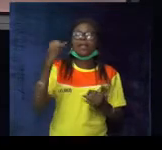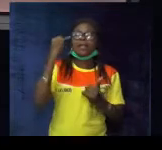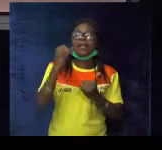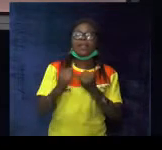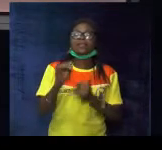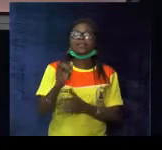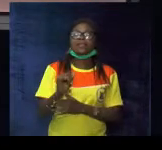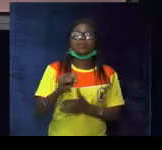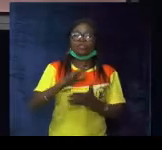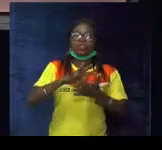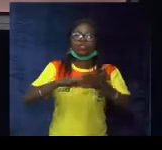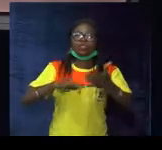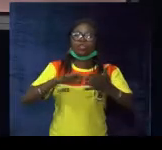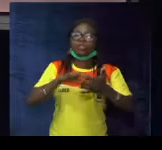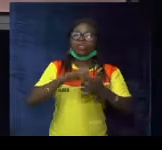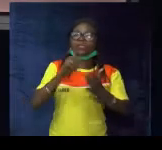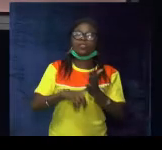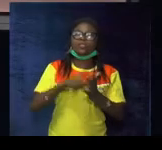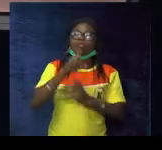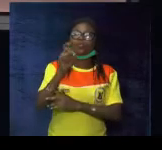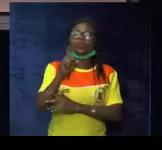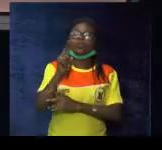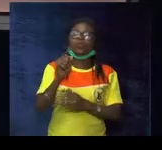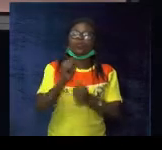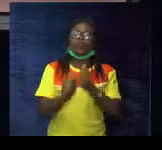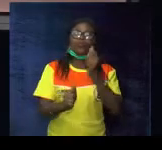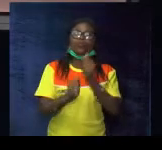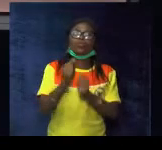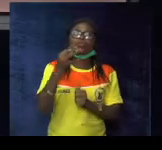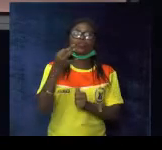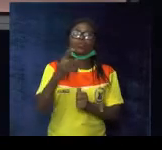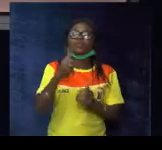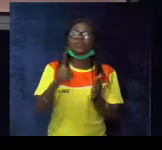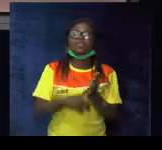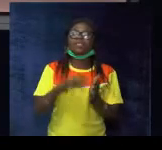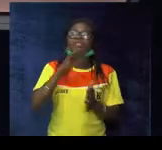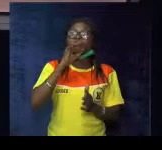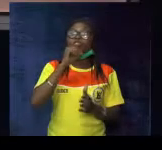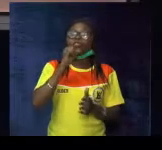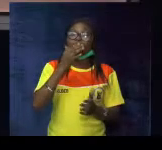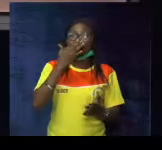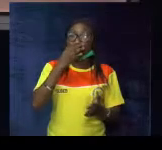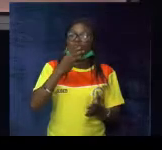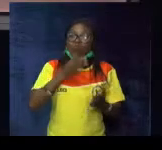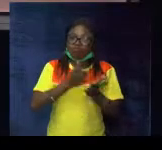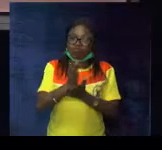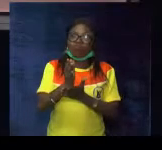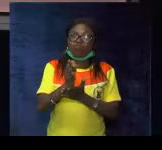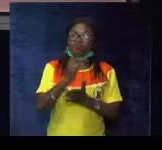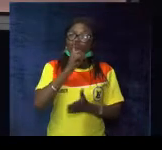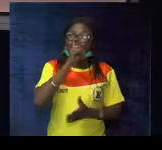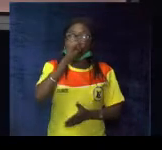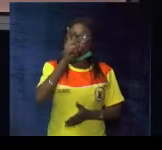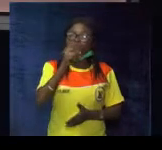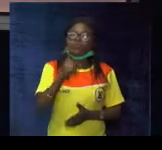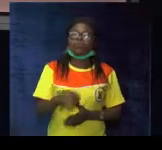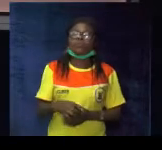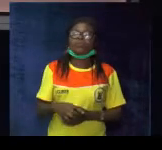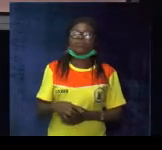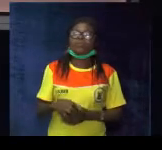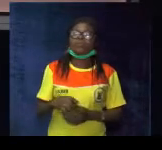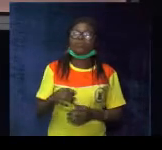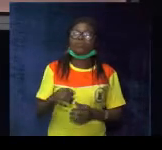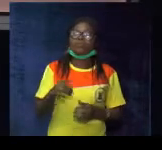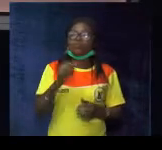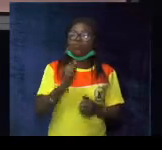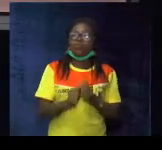Now, finally this one. Study these questions critically. Which of these is not true? All these statements are true, except